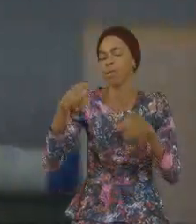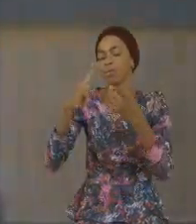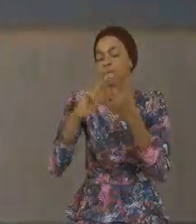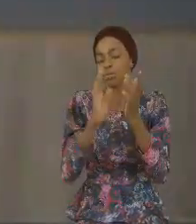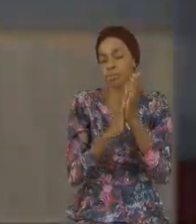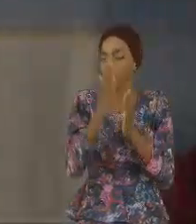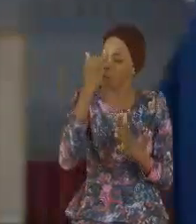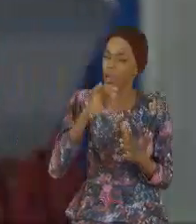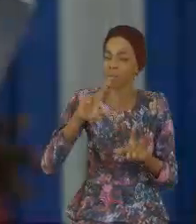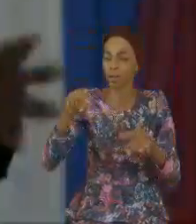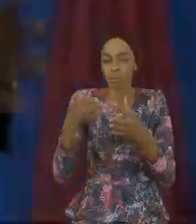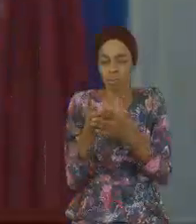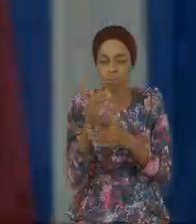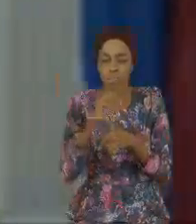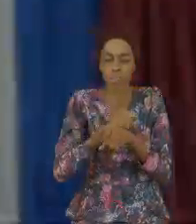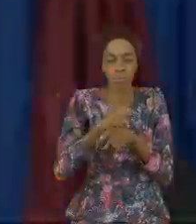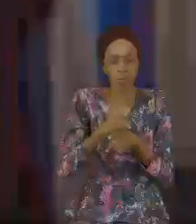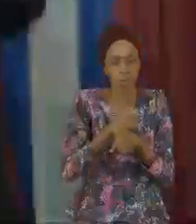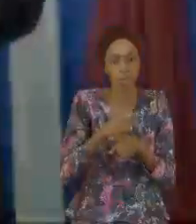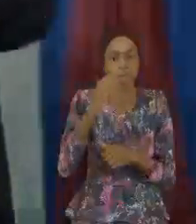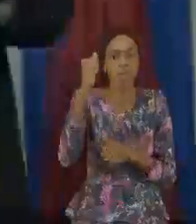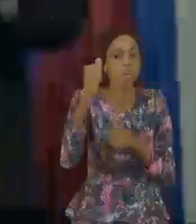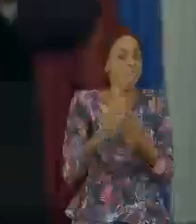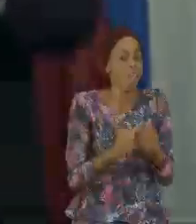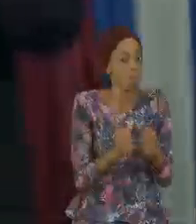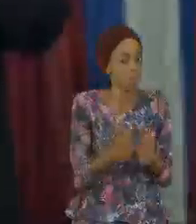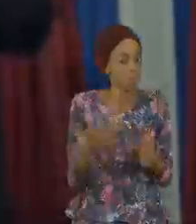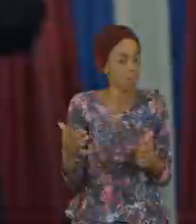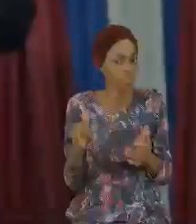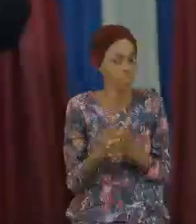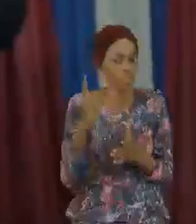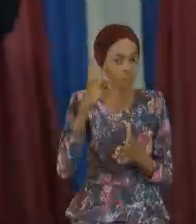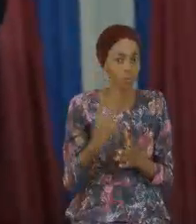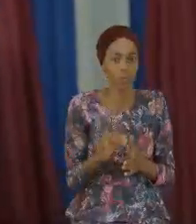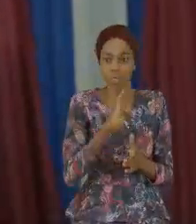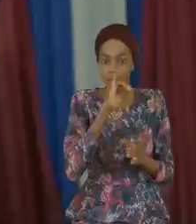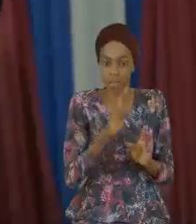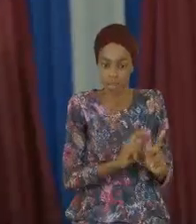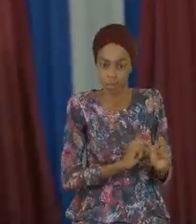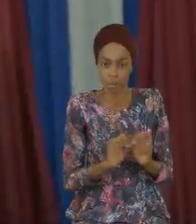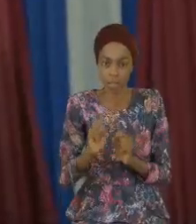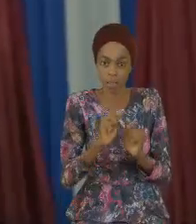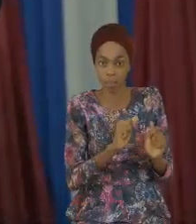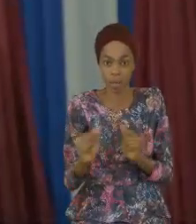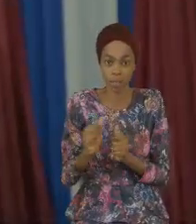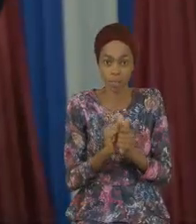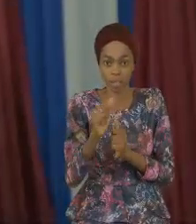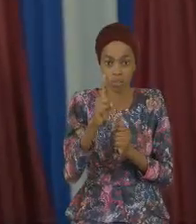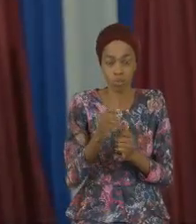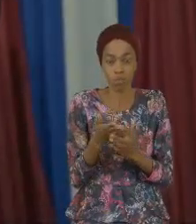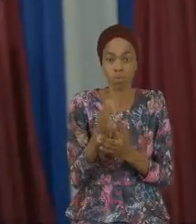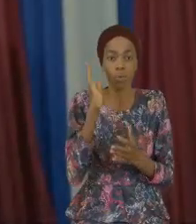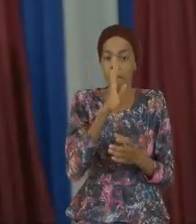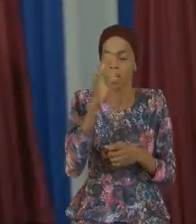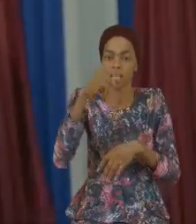am I going through the training? Everything God passes you through will be the time of